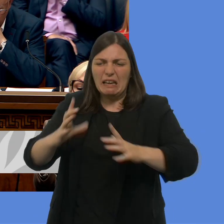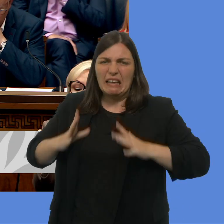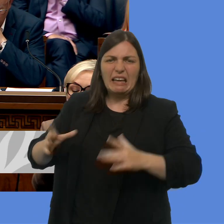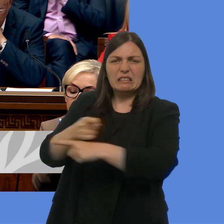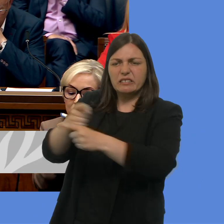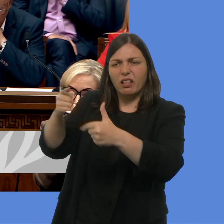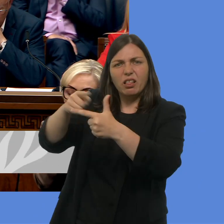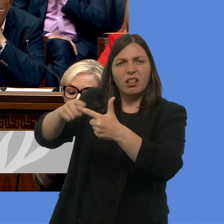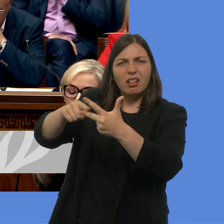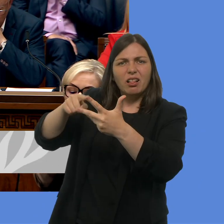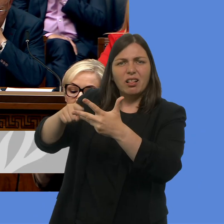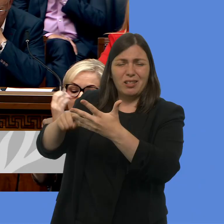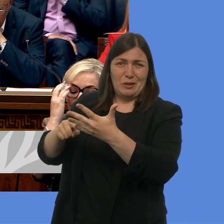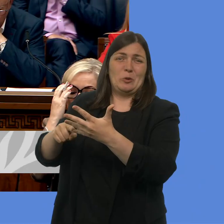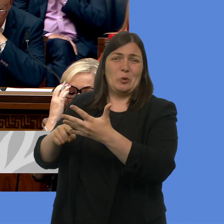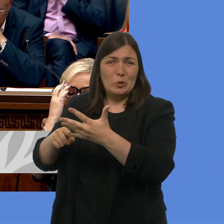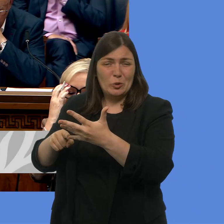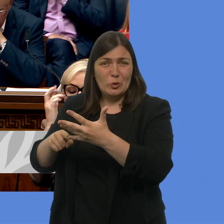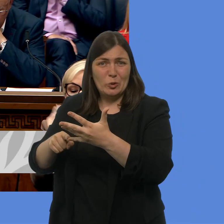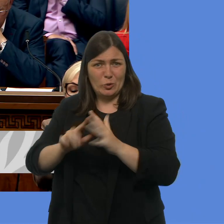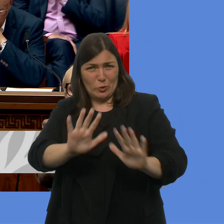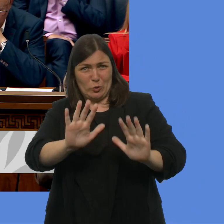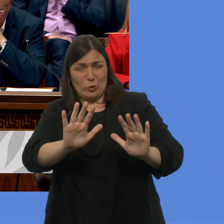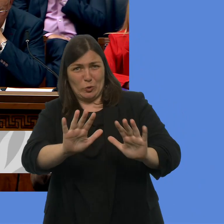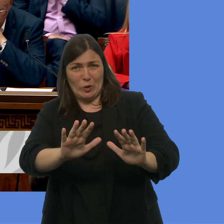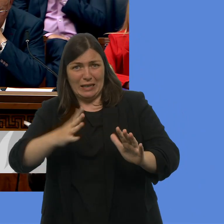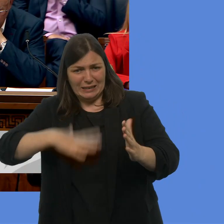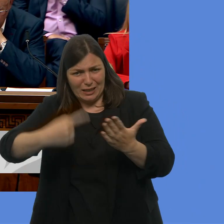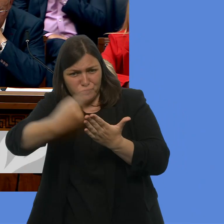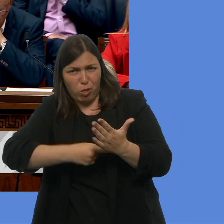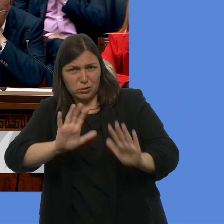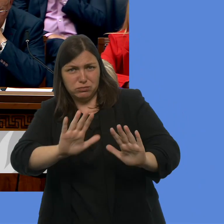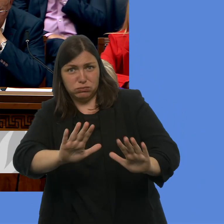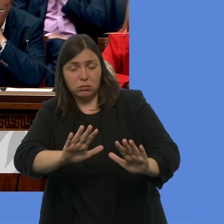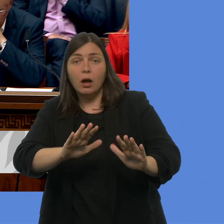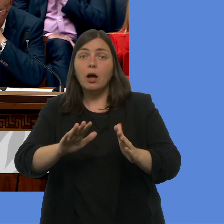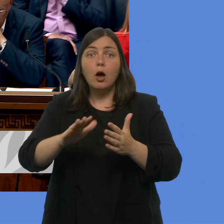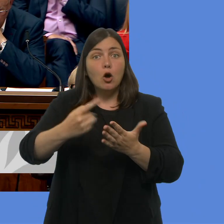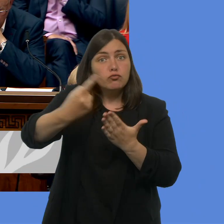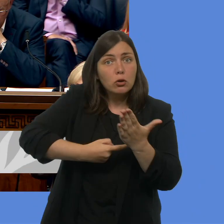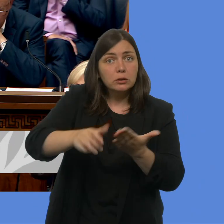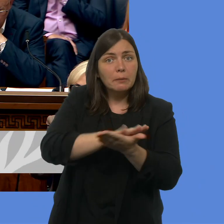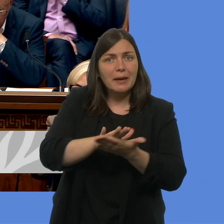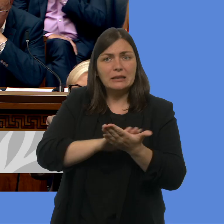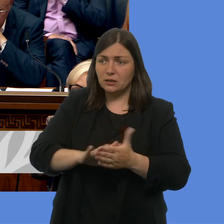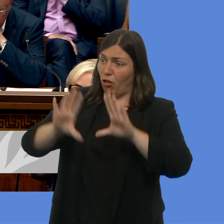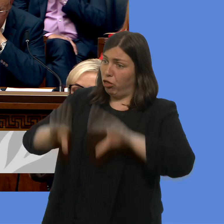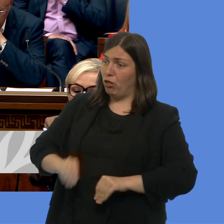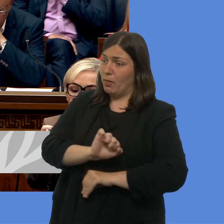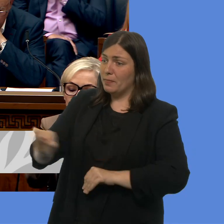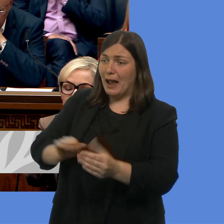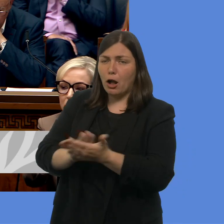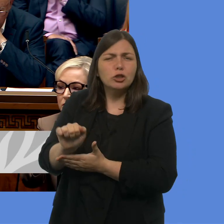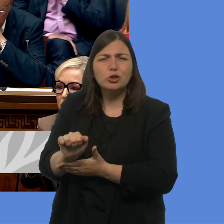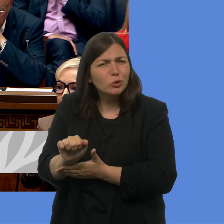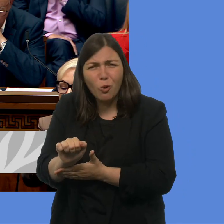regulation in no way threatens or diminishes cultural celebration. If we're to continue to make progress towards a shared and better society, we need to learn the